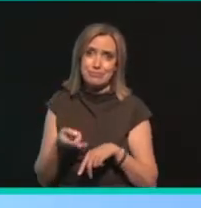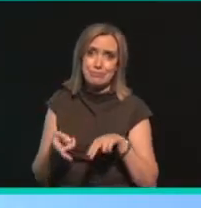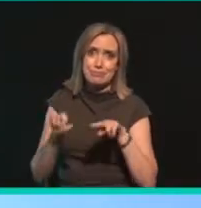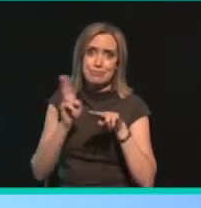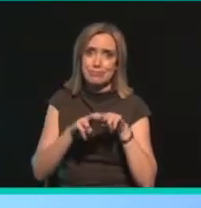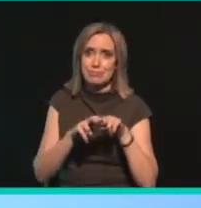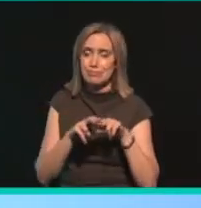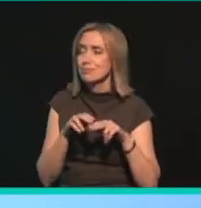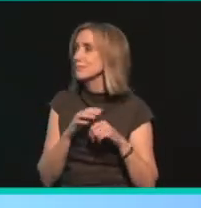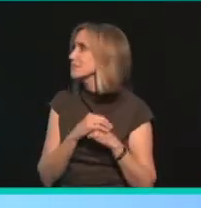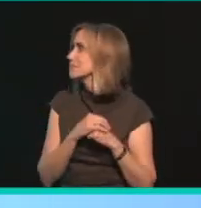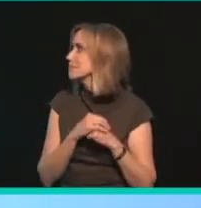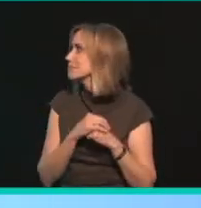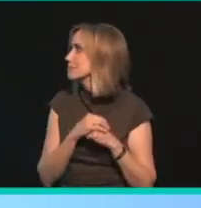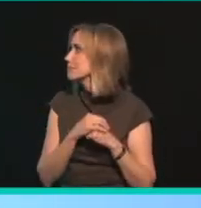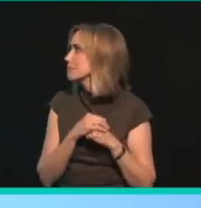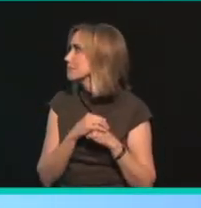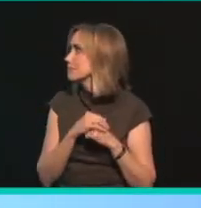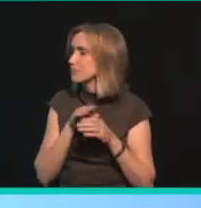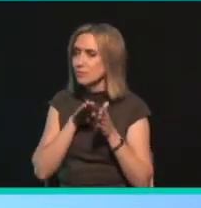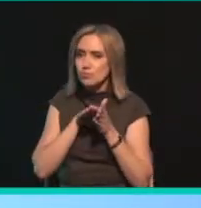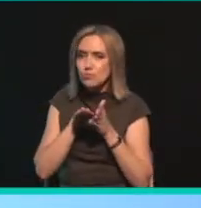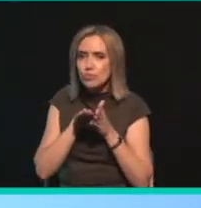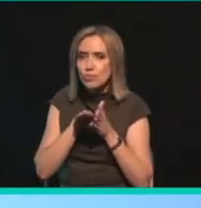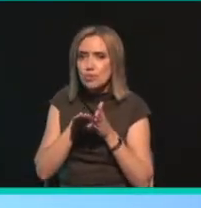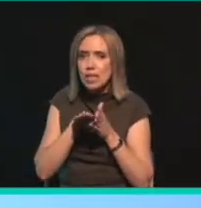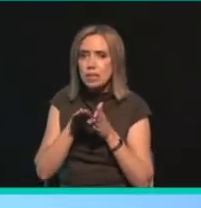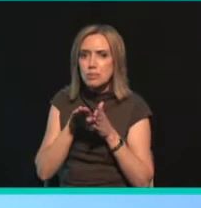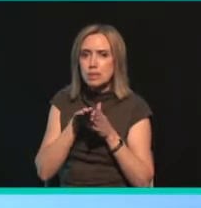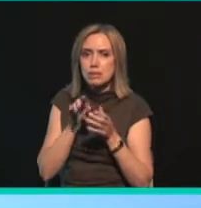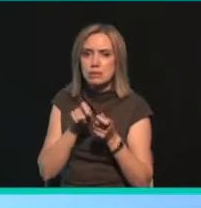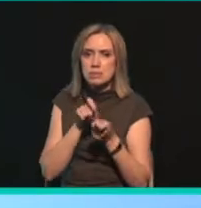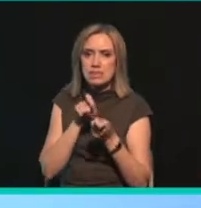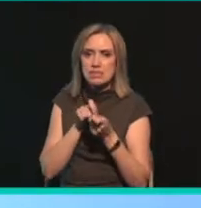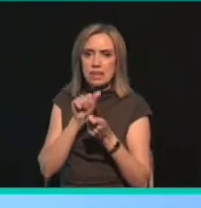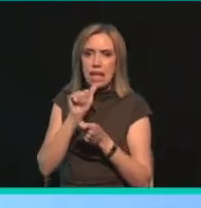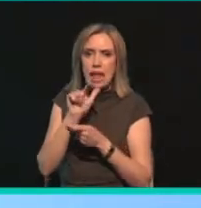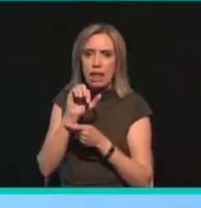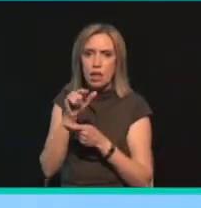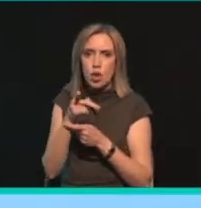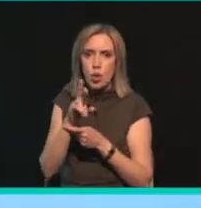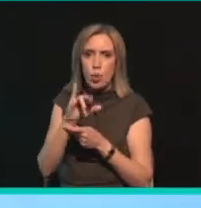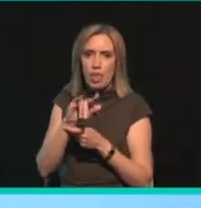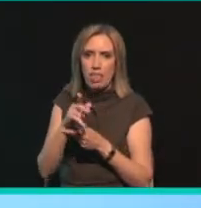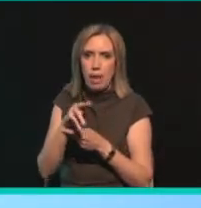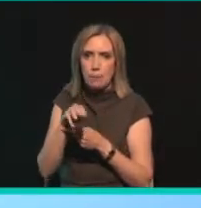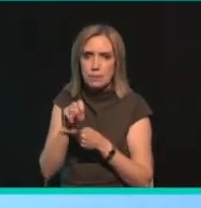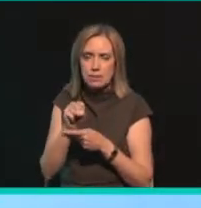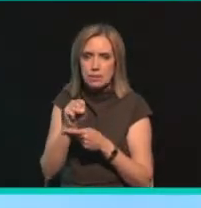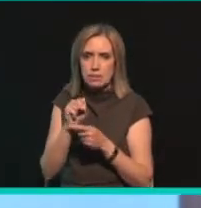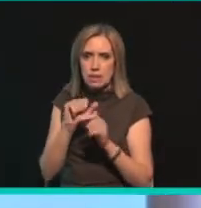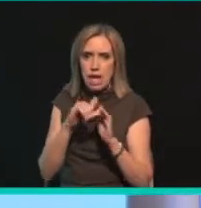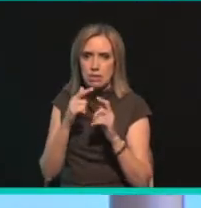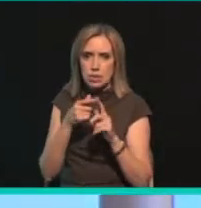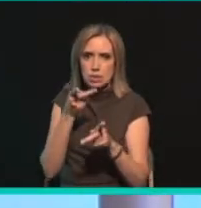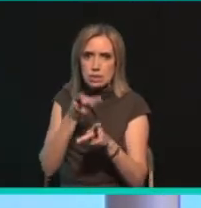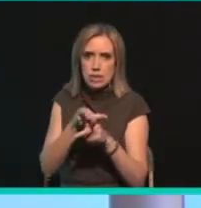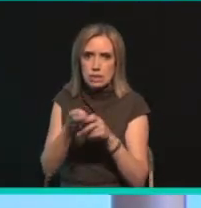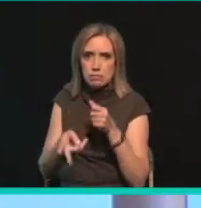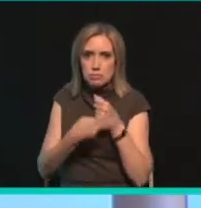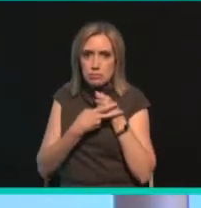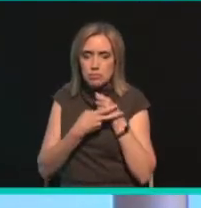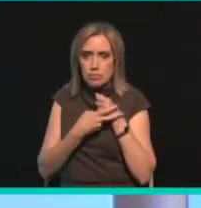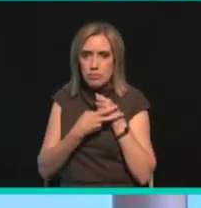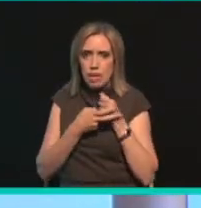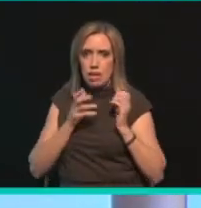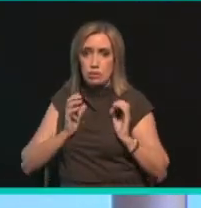Data mining and developing algorithms play a key role to Netflix customer retention strategy. And